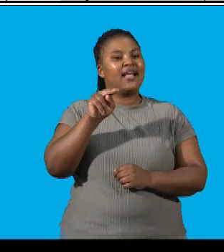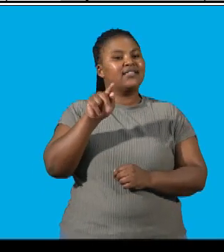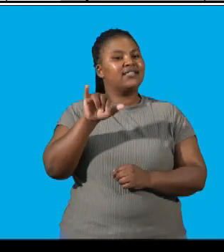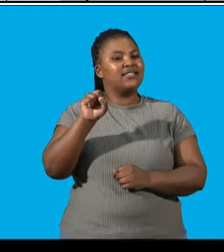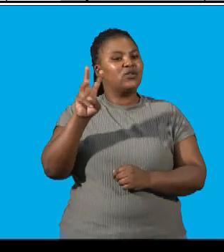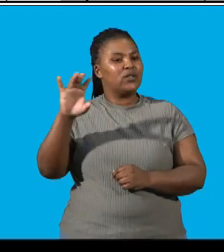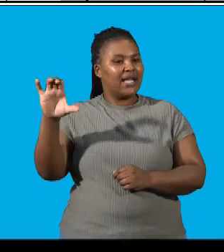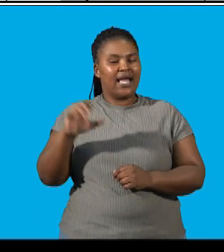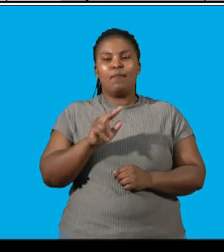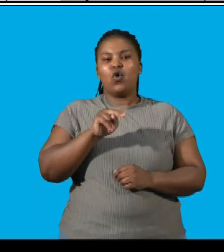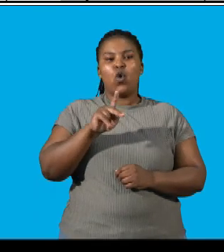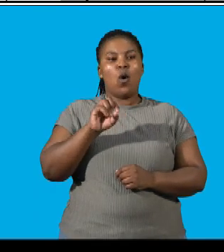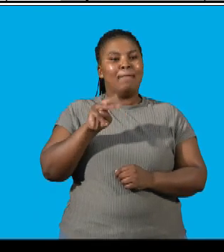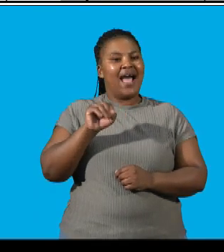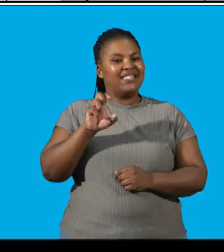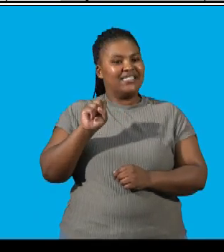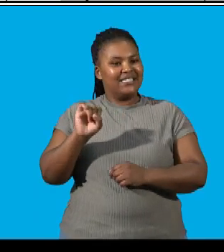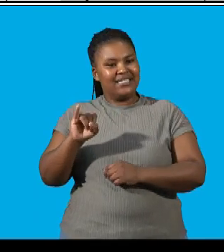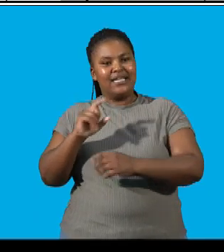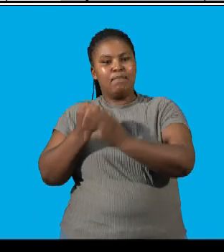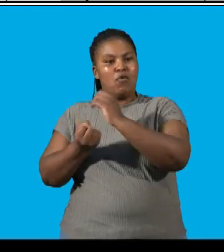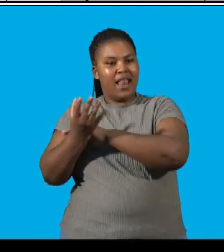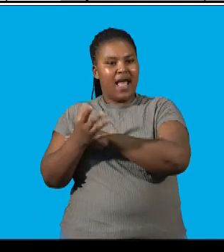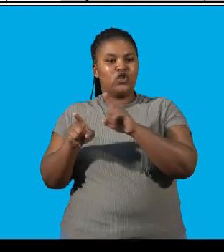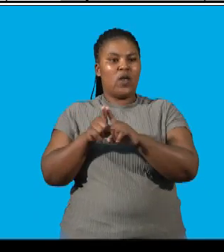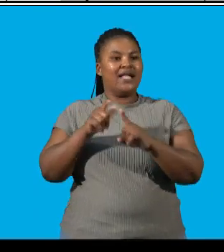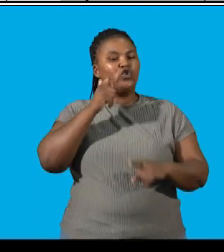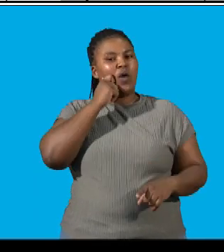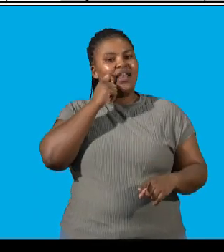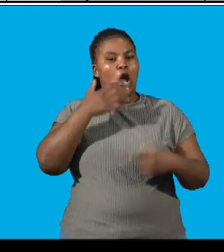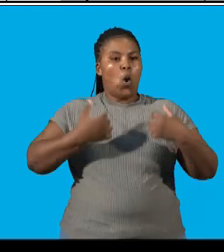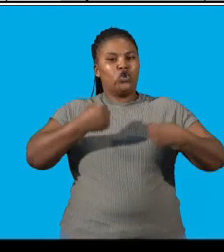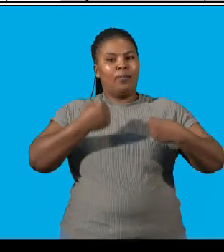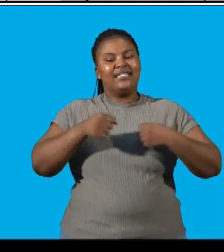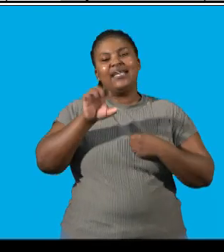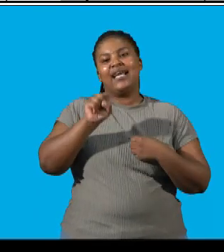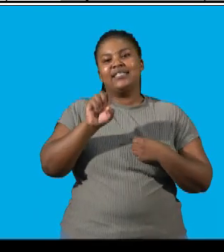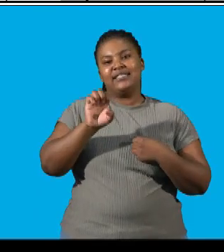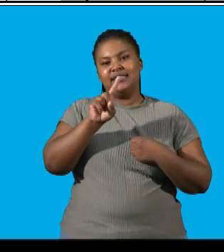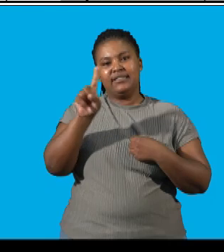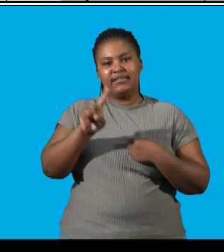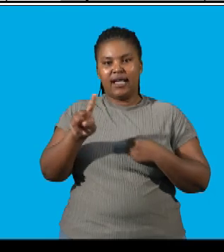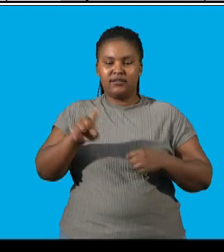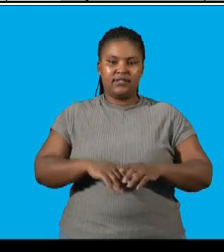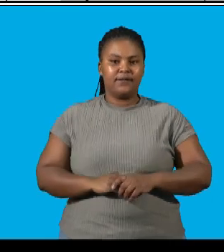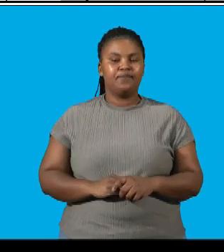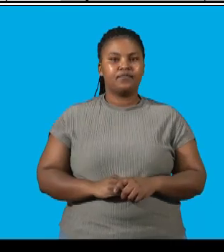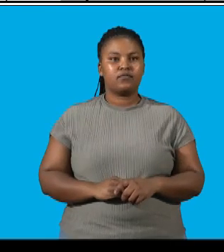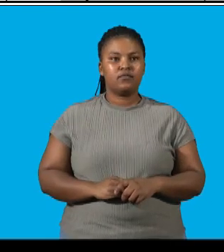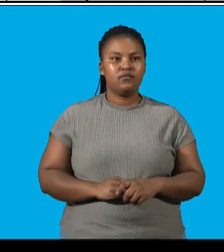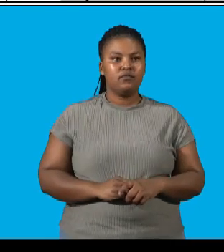Atlantis, Ngomazi SEZ, as well as the Tshwane Automotive.